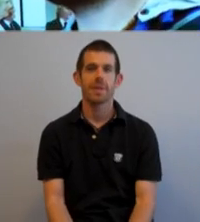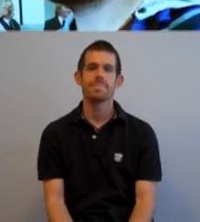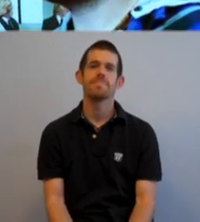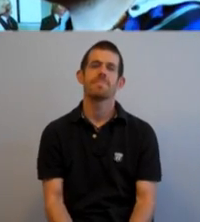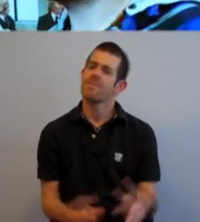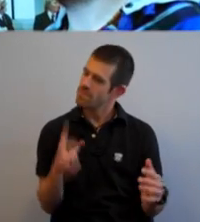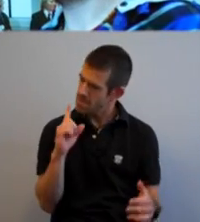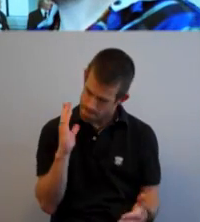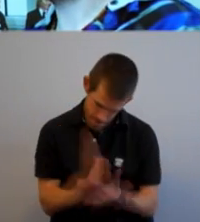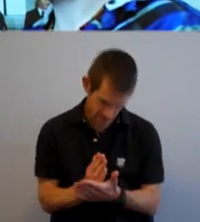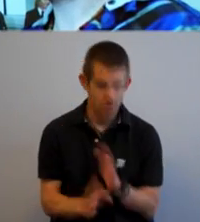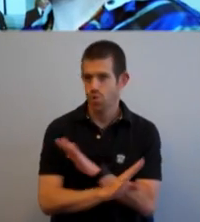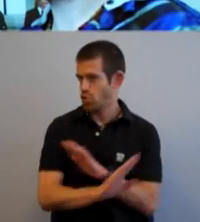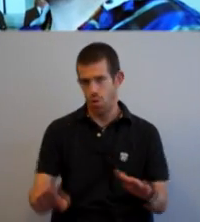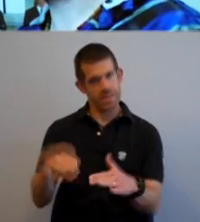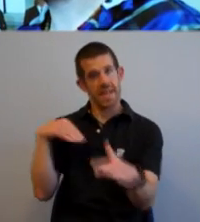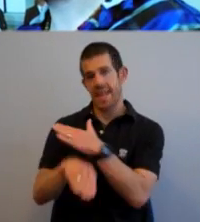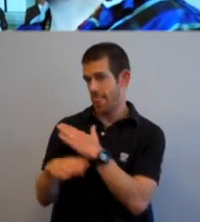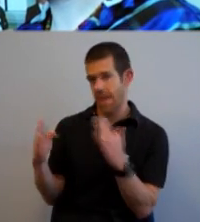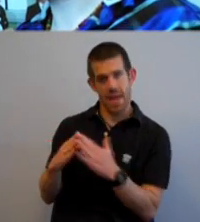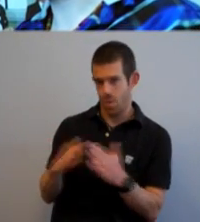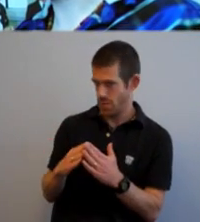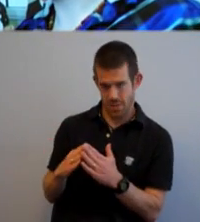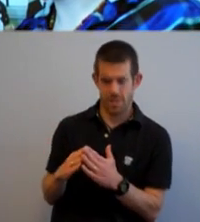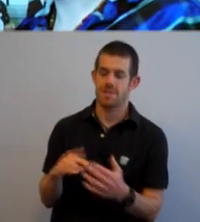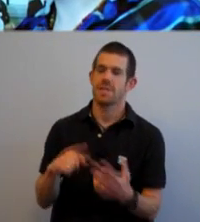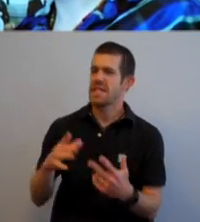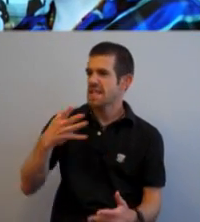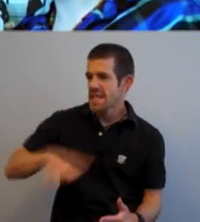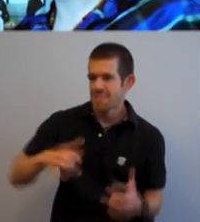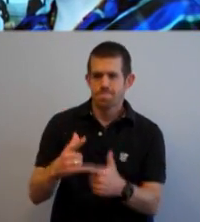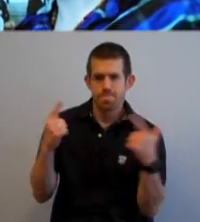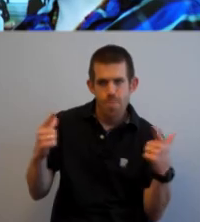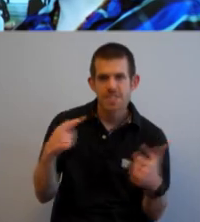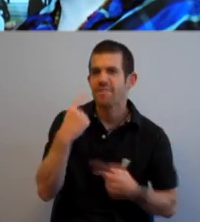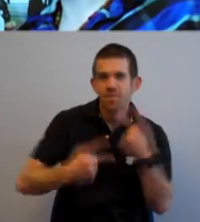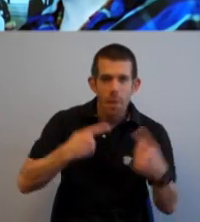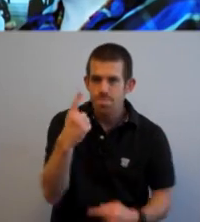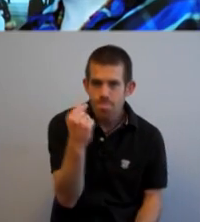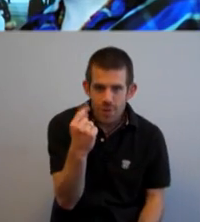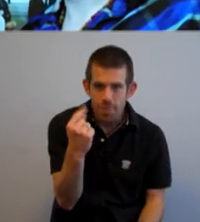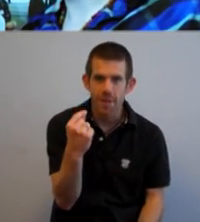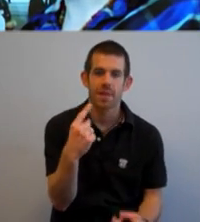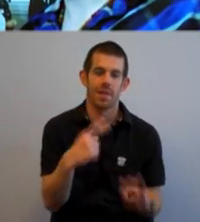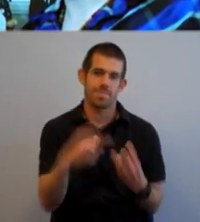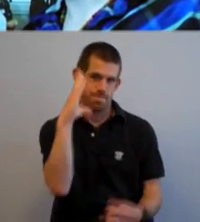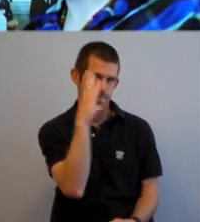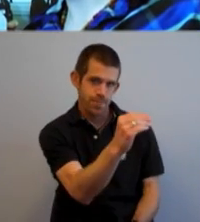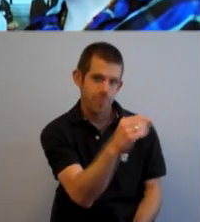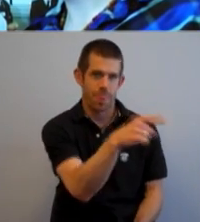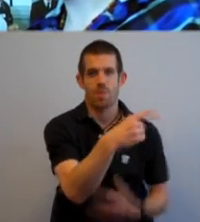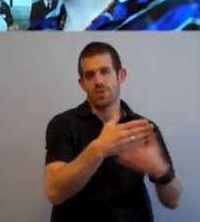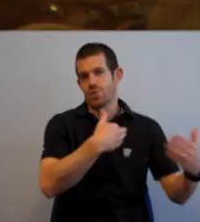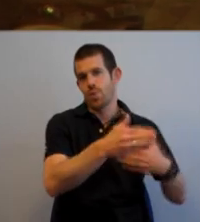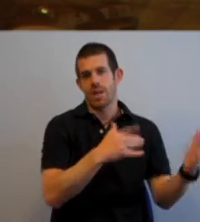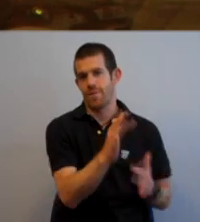was certainly not to go back into the house or to go in the first instance, because it's more important that the person who